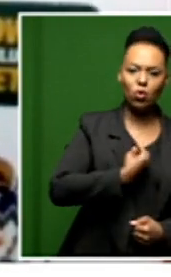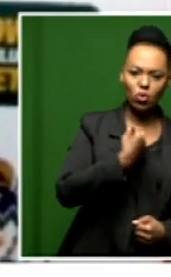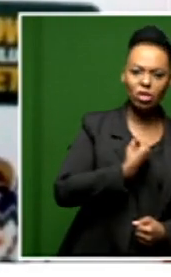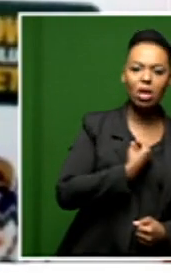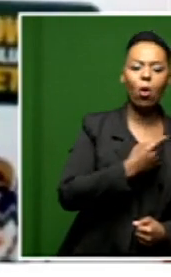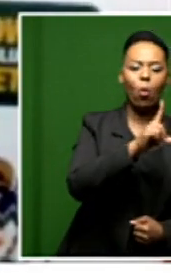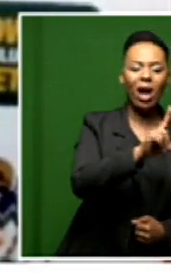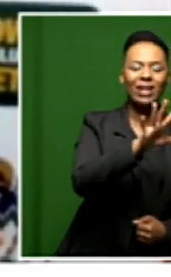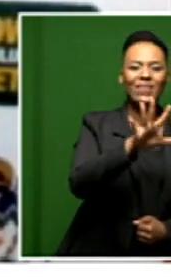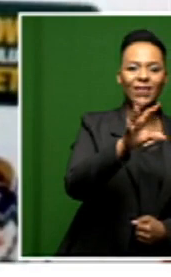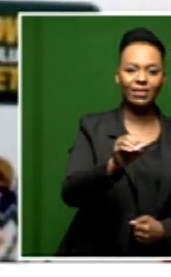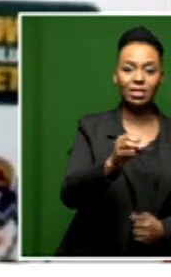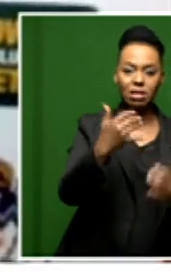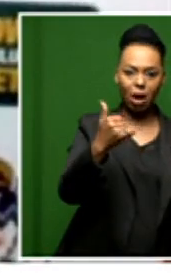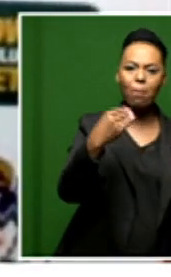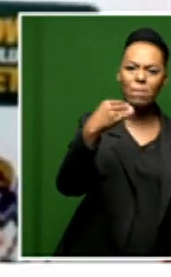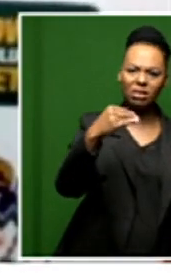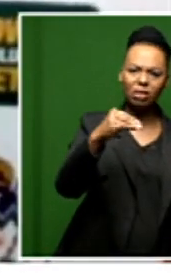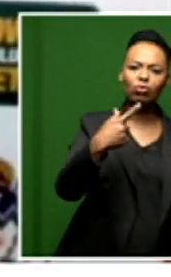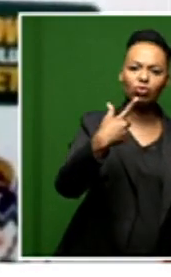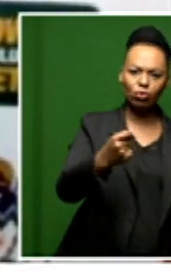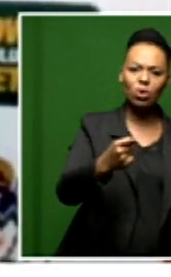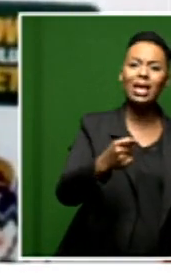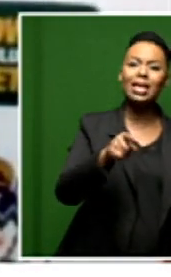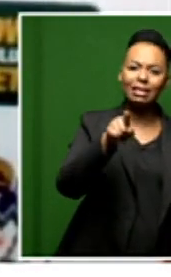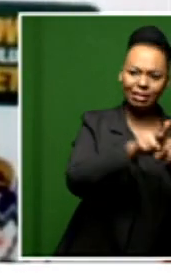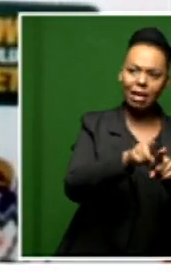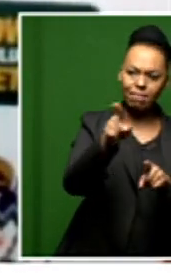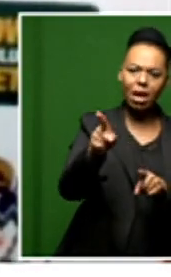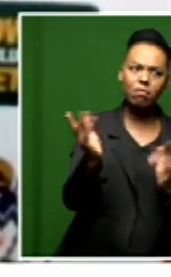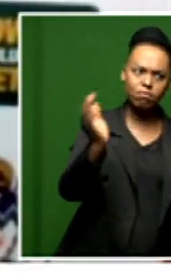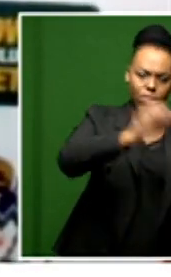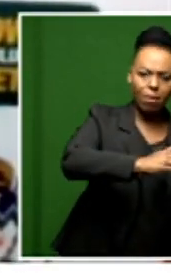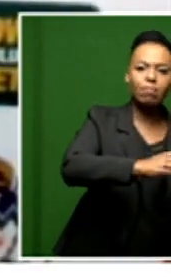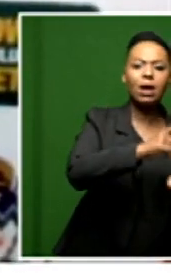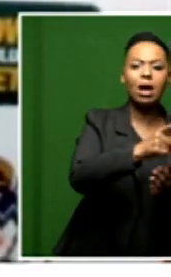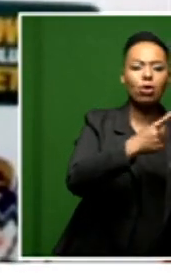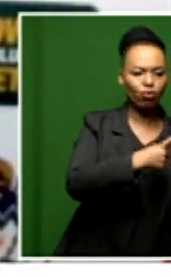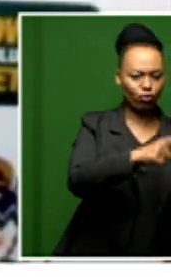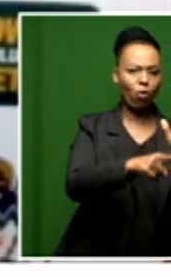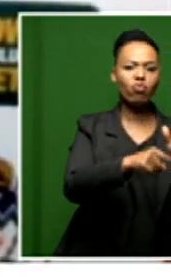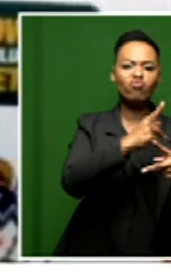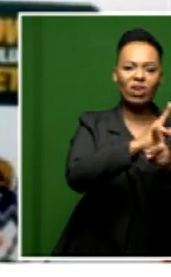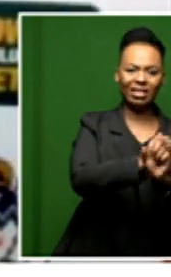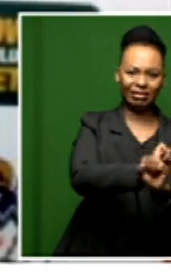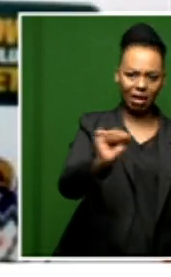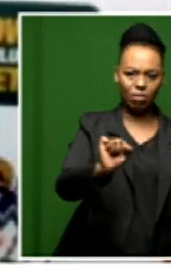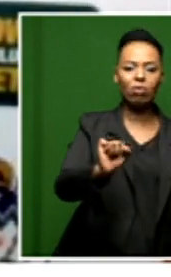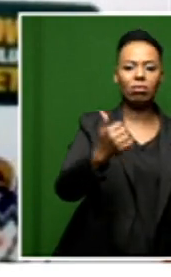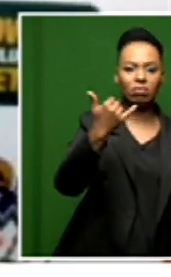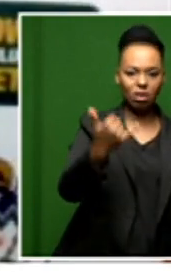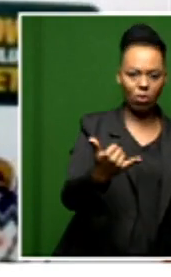are entrepreneurs to attend and exhibit their products there. We have supported